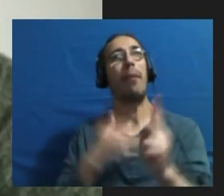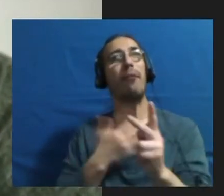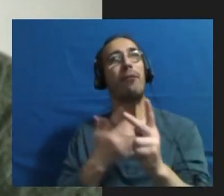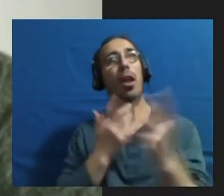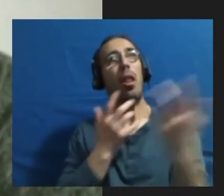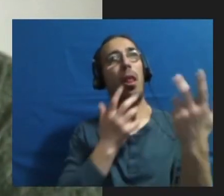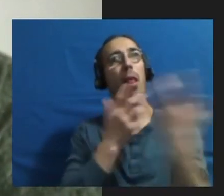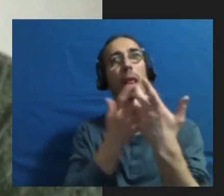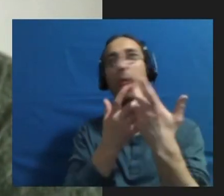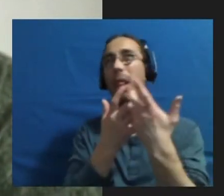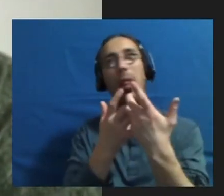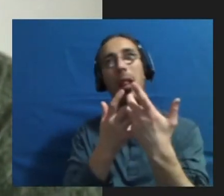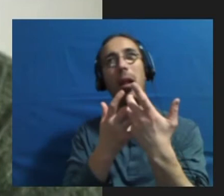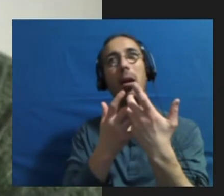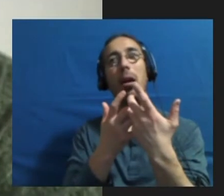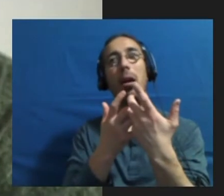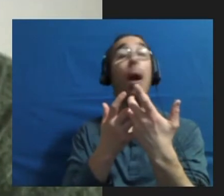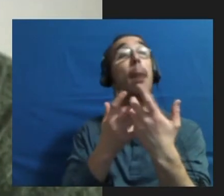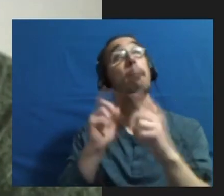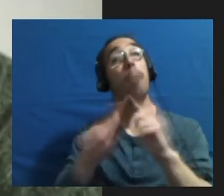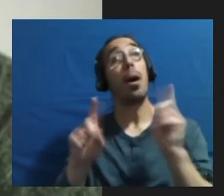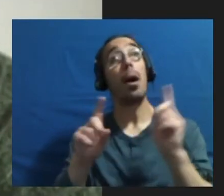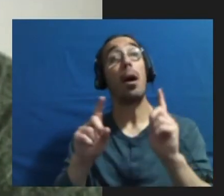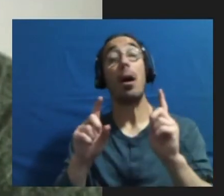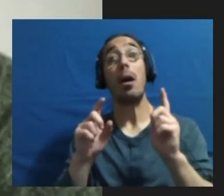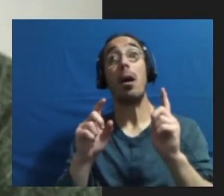but dating, it has